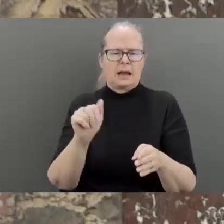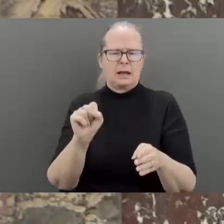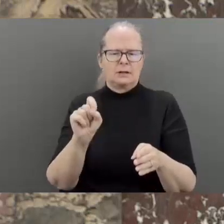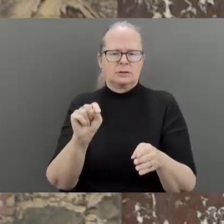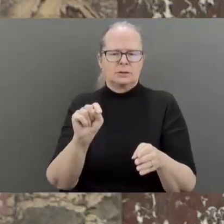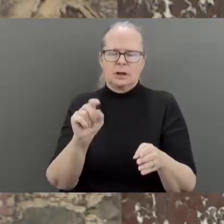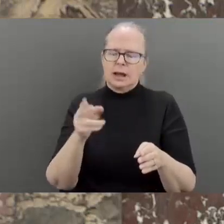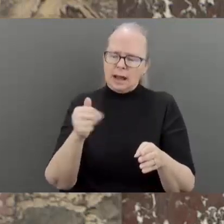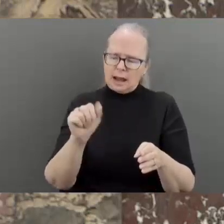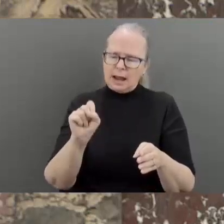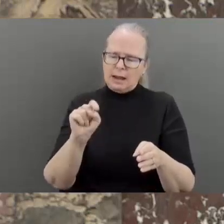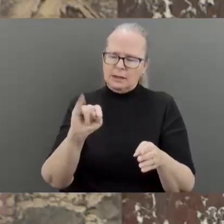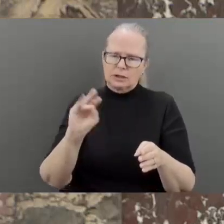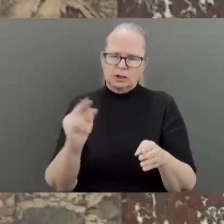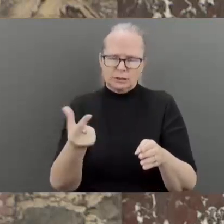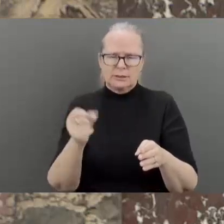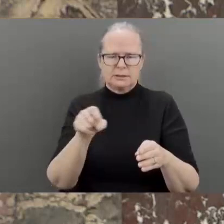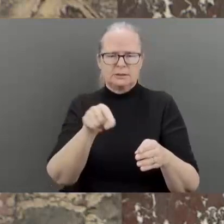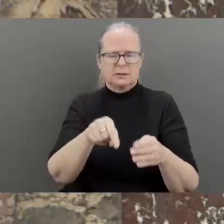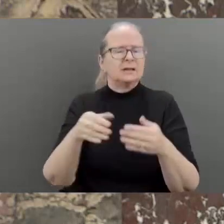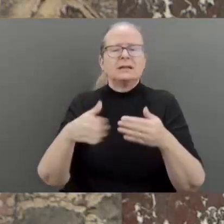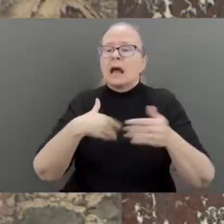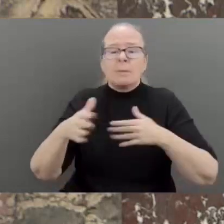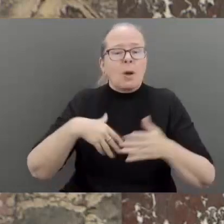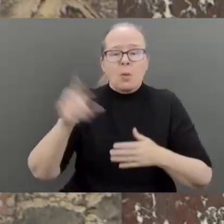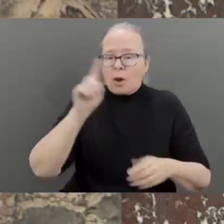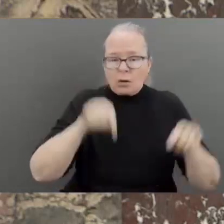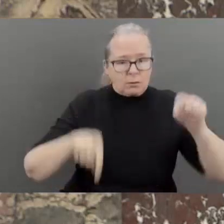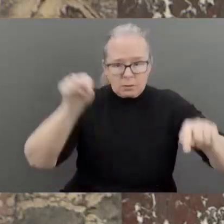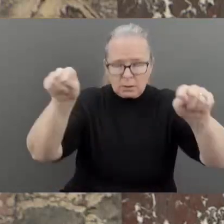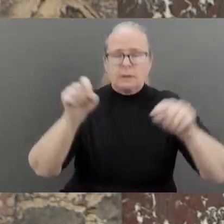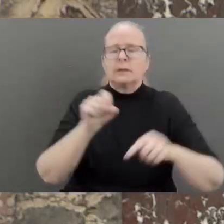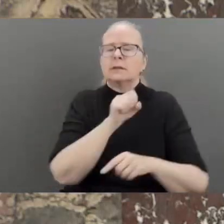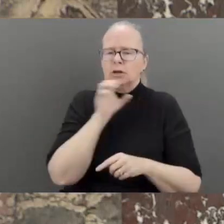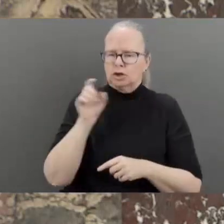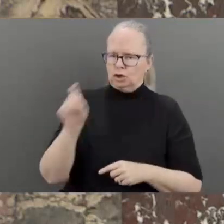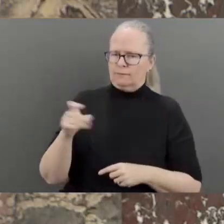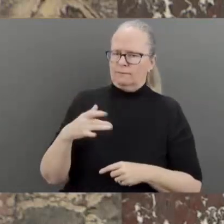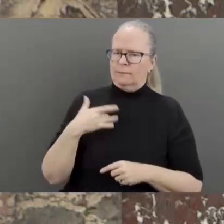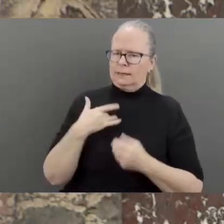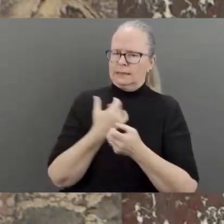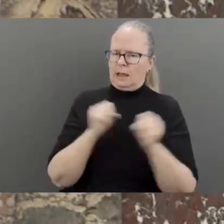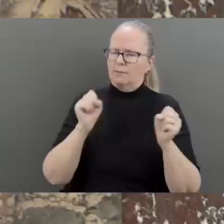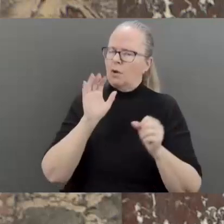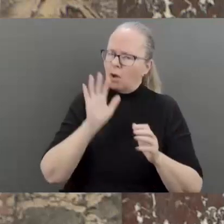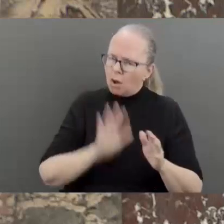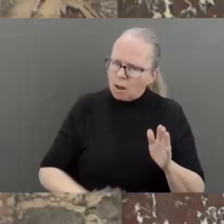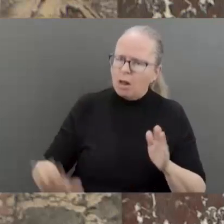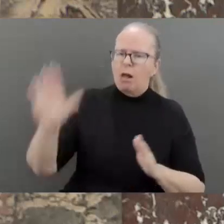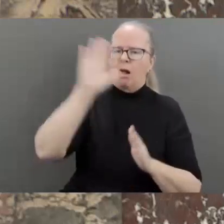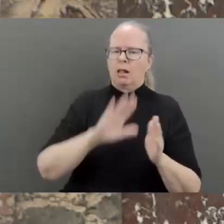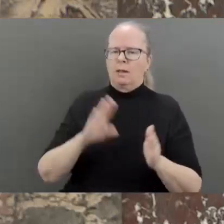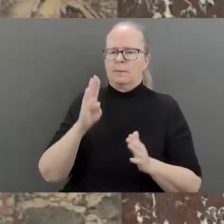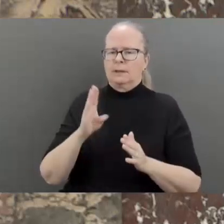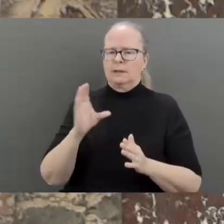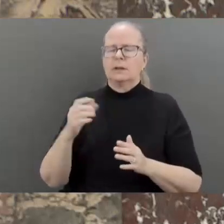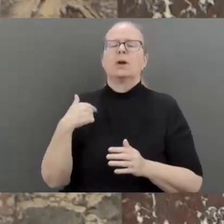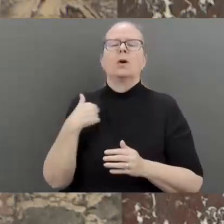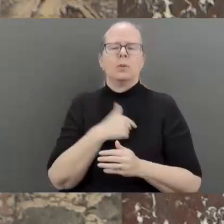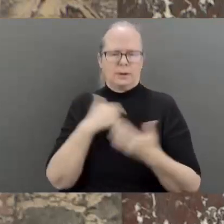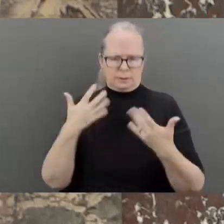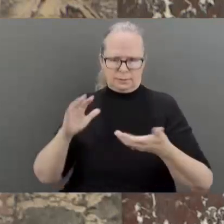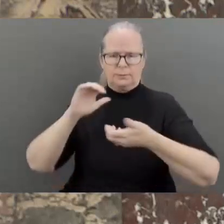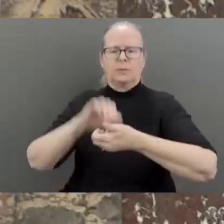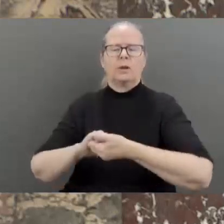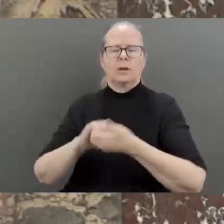communities. We've worked closely with the City of Vancouver to support additional enforcement in the downtown east side to address those issues. We